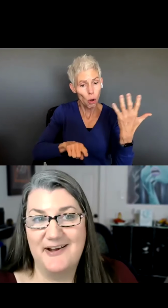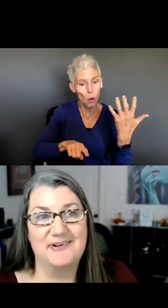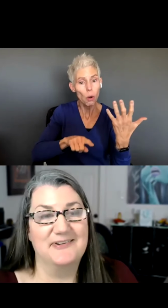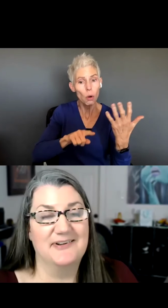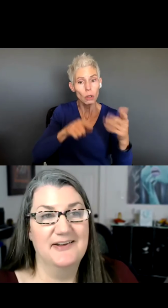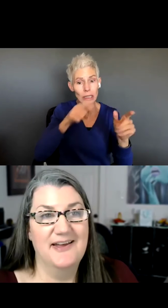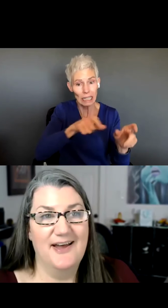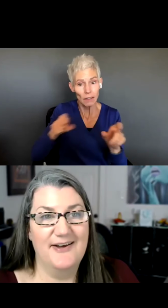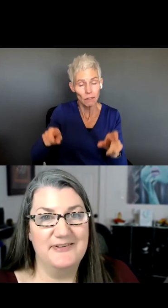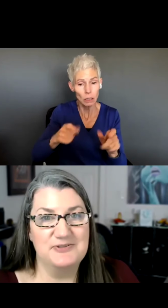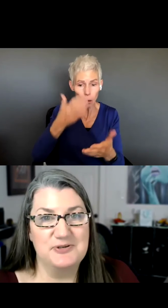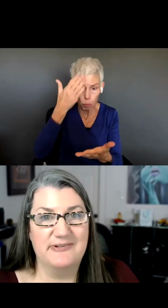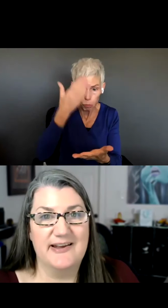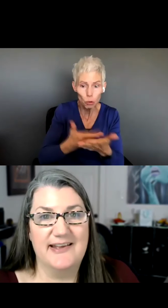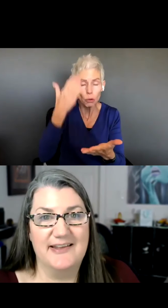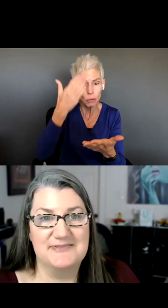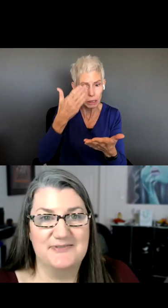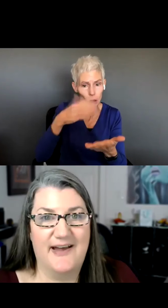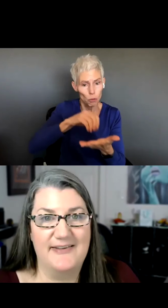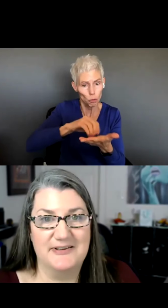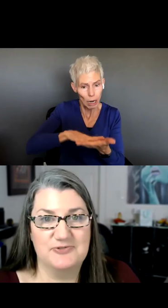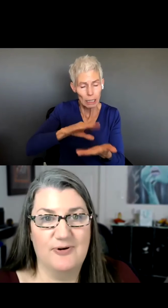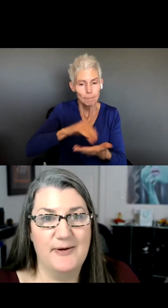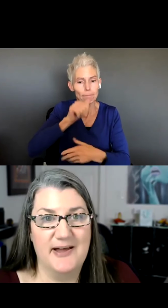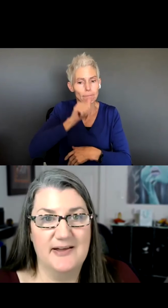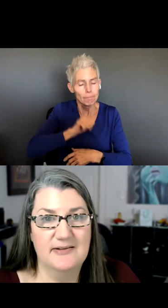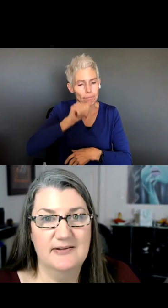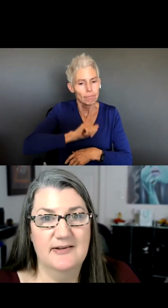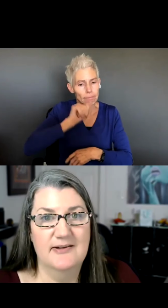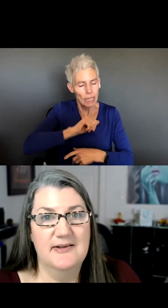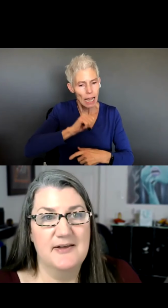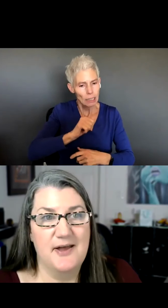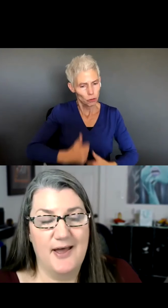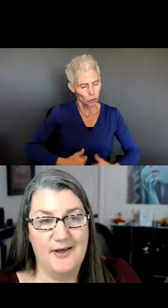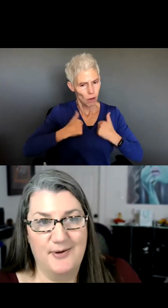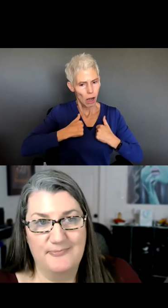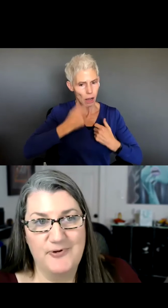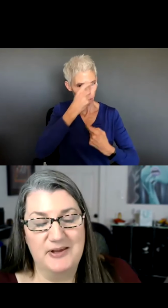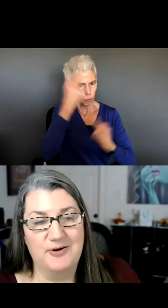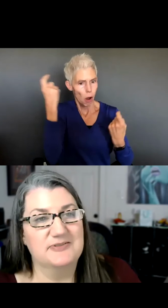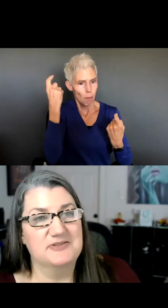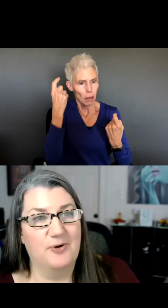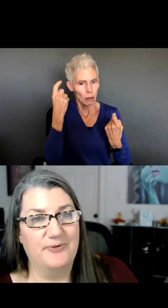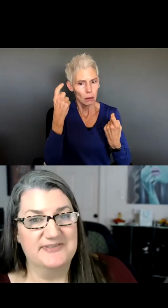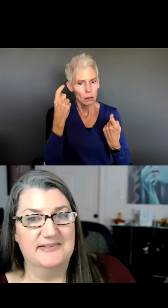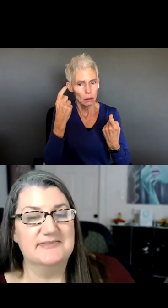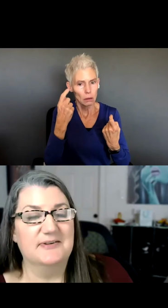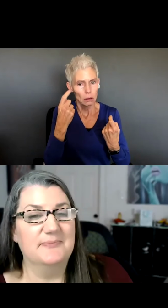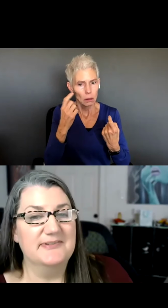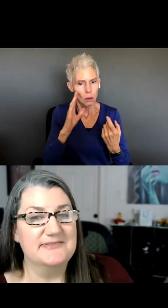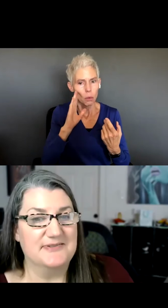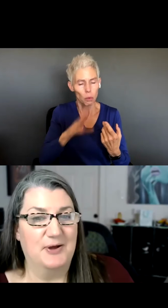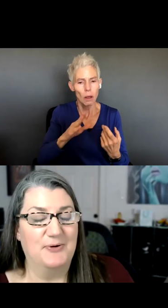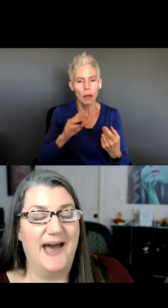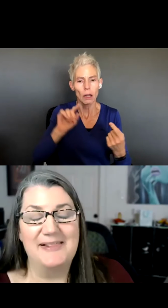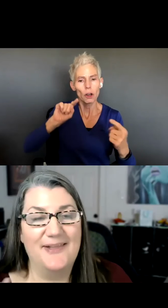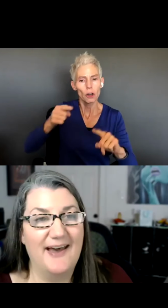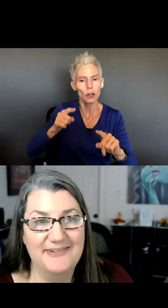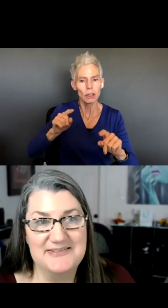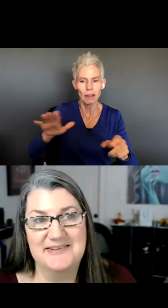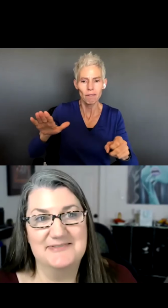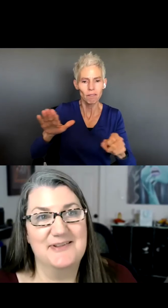track record of enduring and surviving trauma really hurts the whole system. So